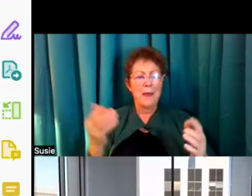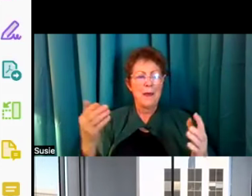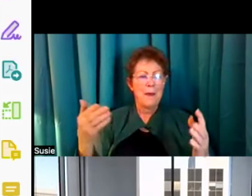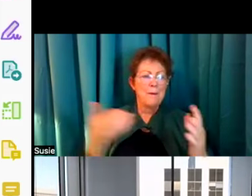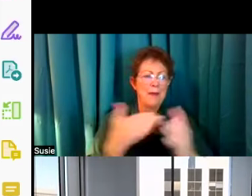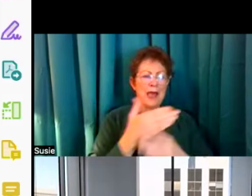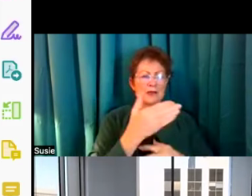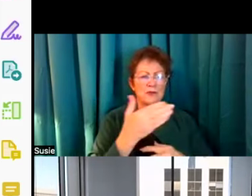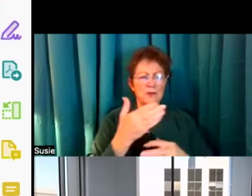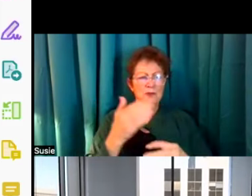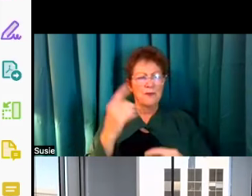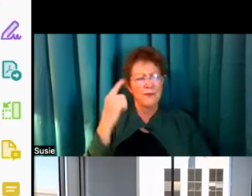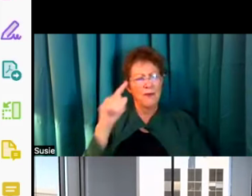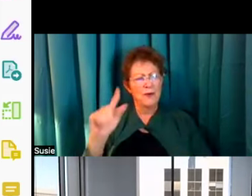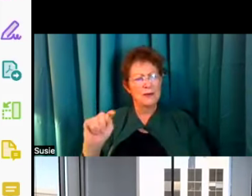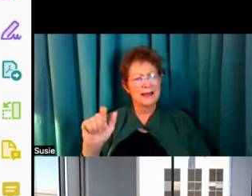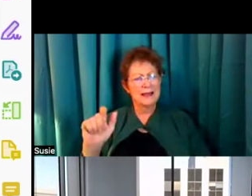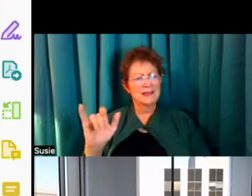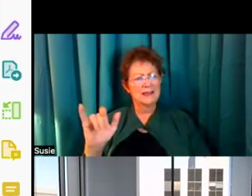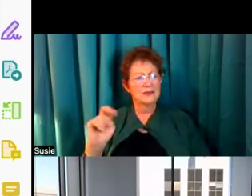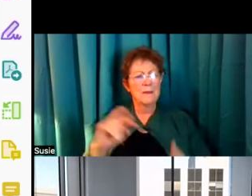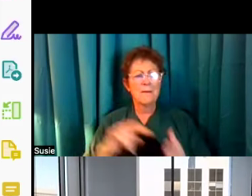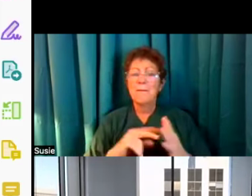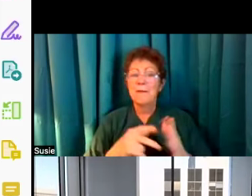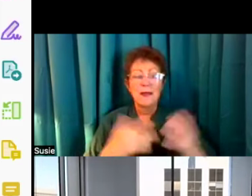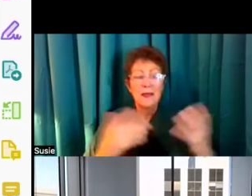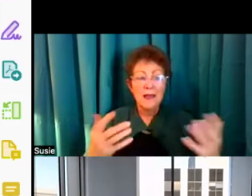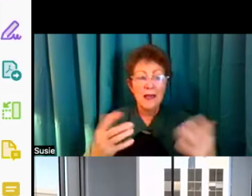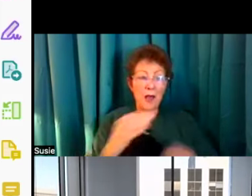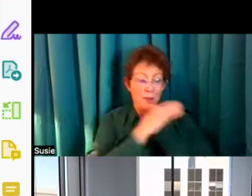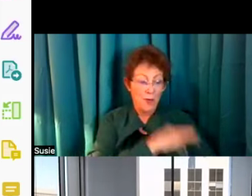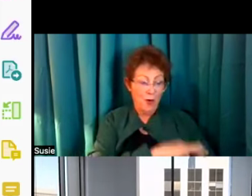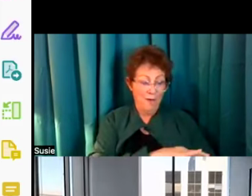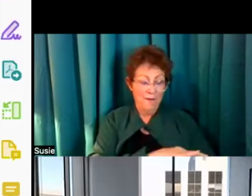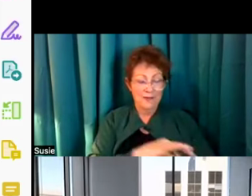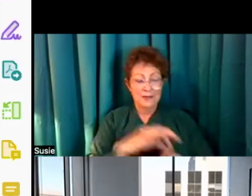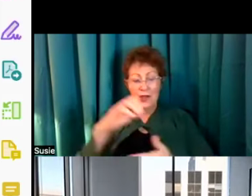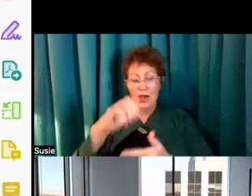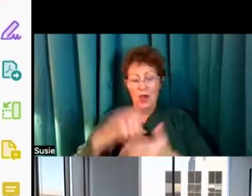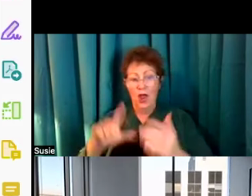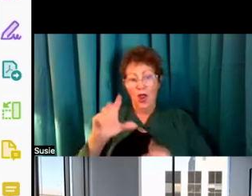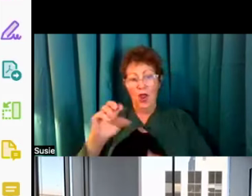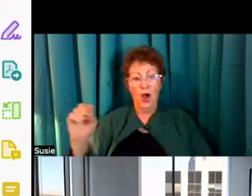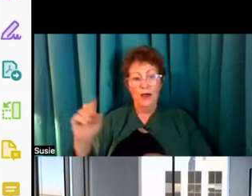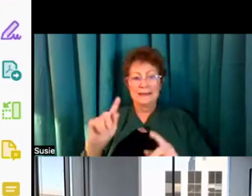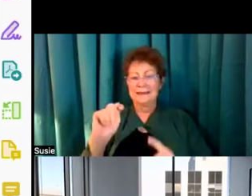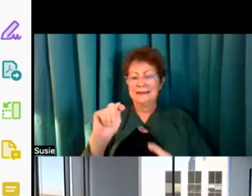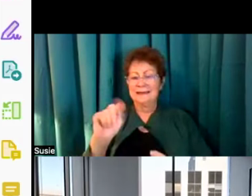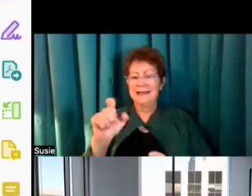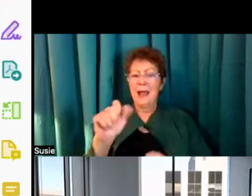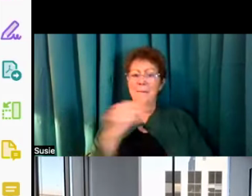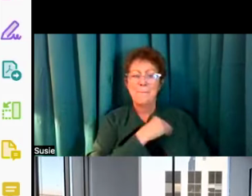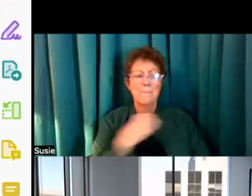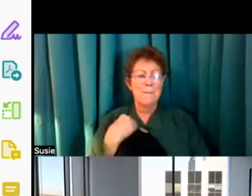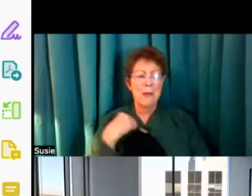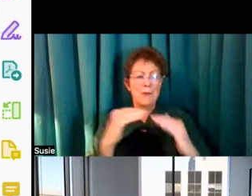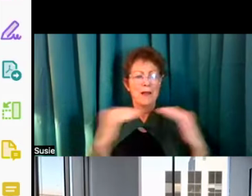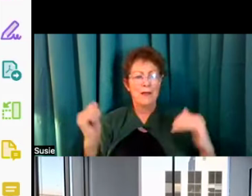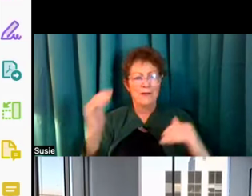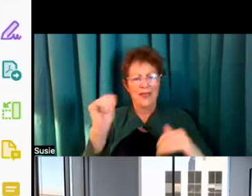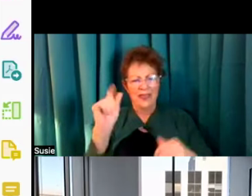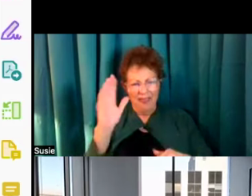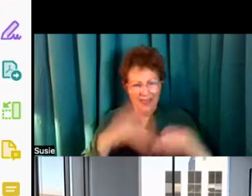for taxation, which essentially means the profits and losses are taxed at the member level rather than at